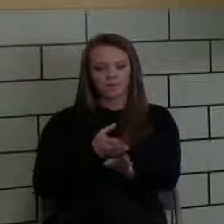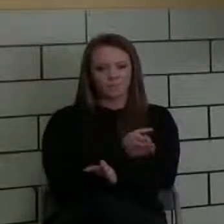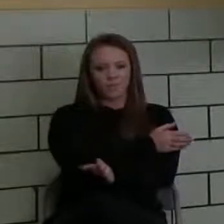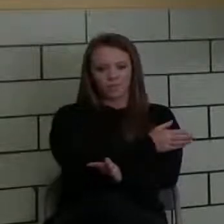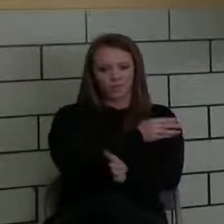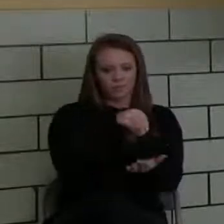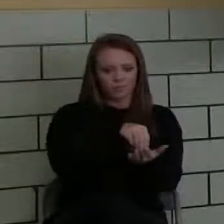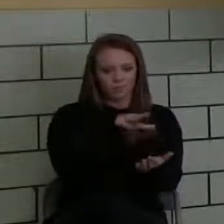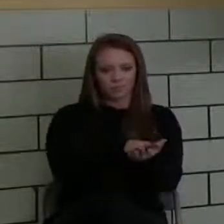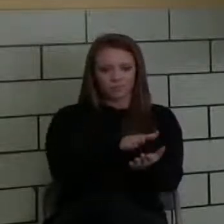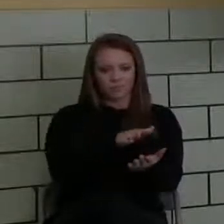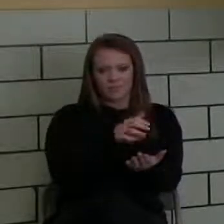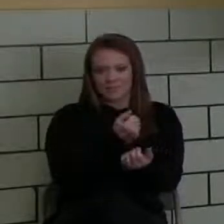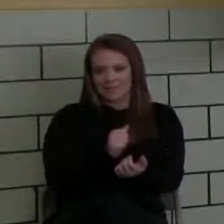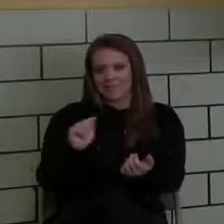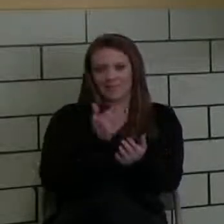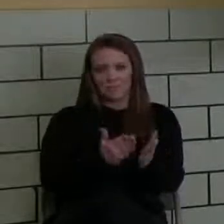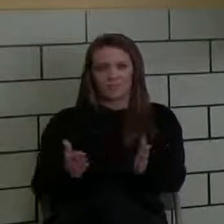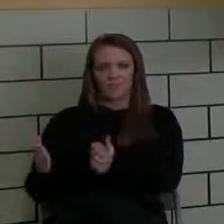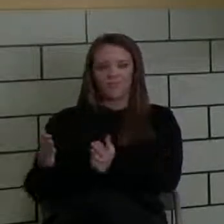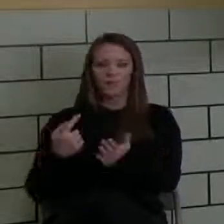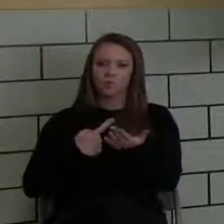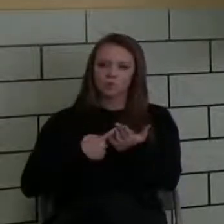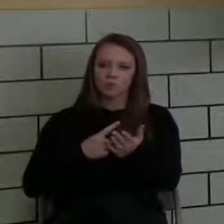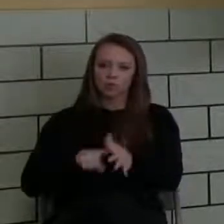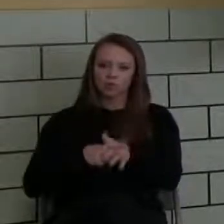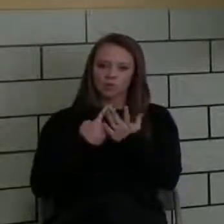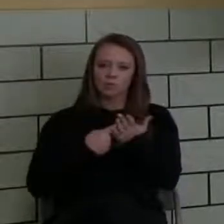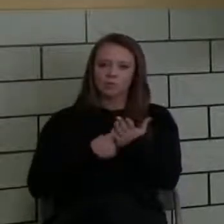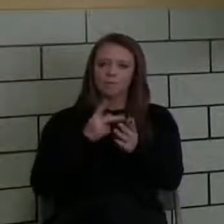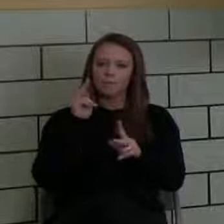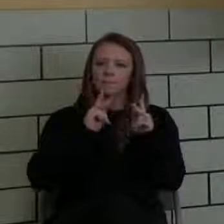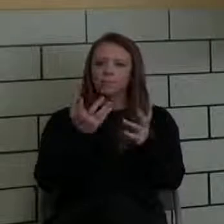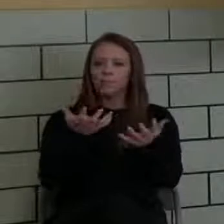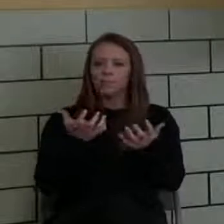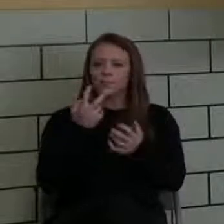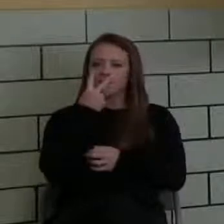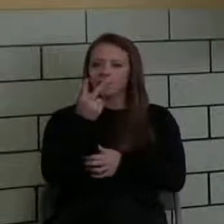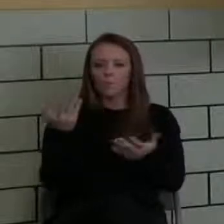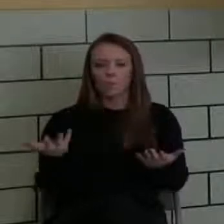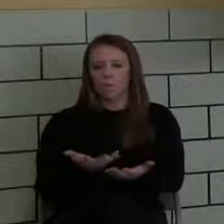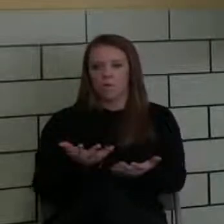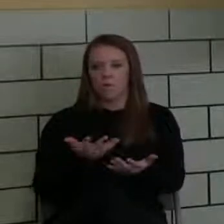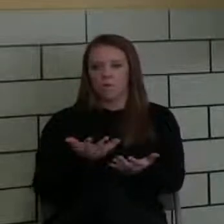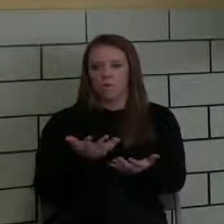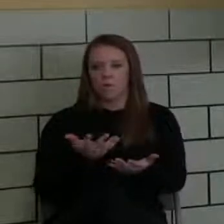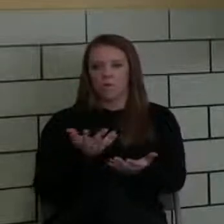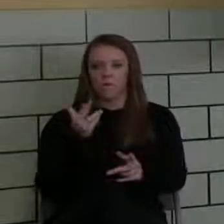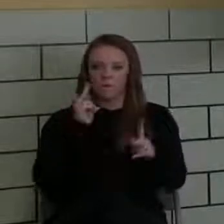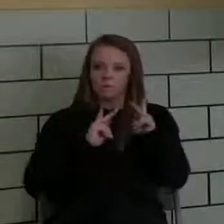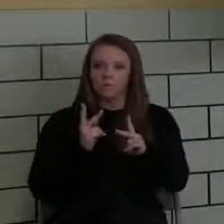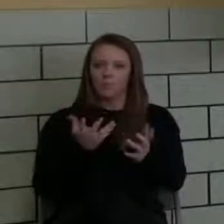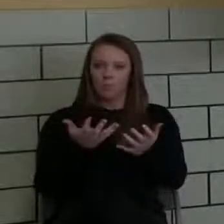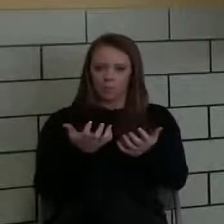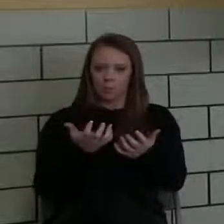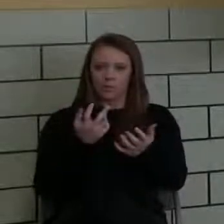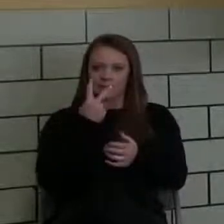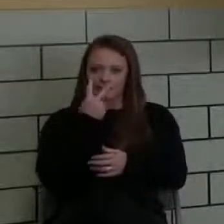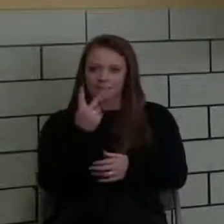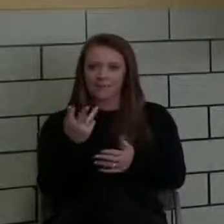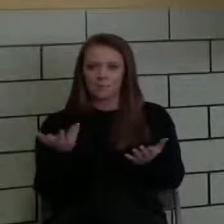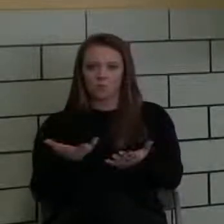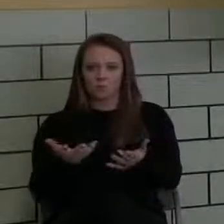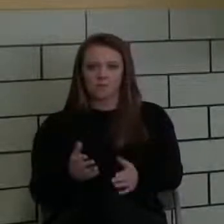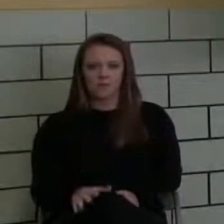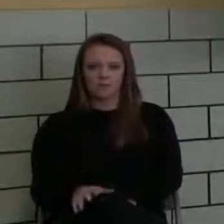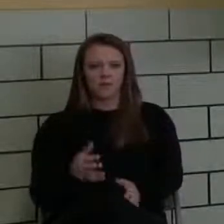anything on paper, what did people want to see? What was the main goals for them? What did they want in this streetscape? And we had a